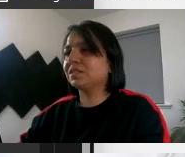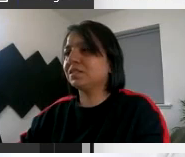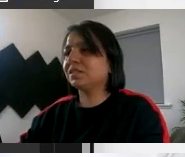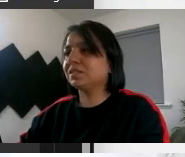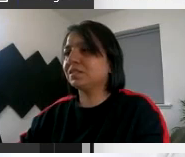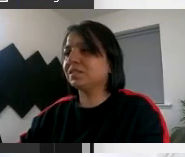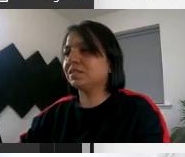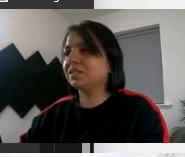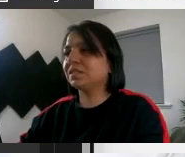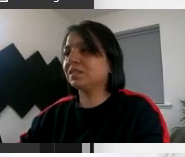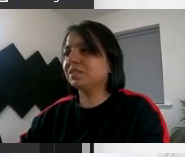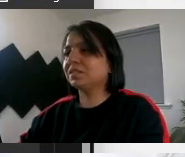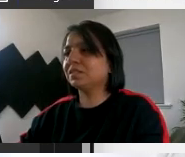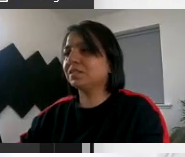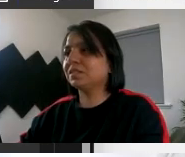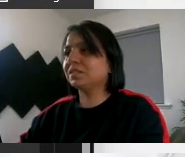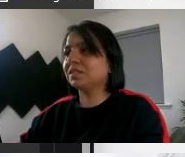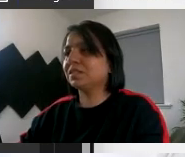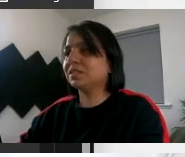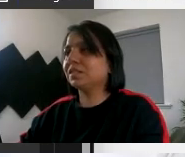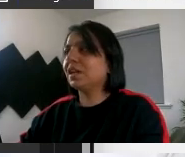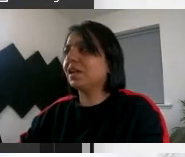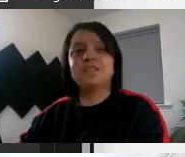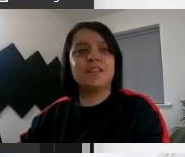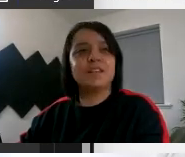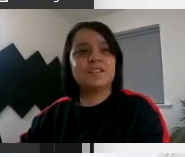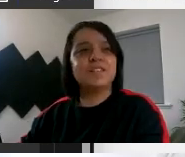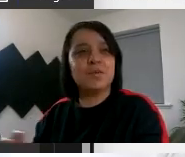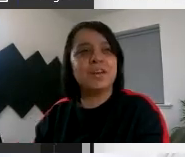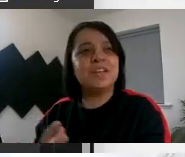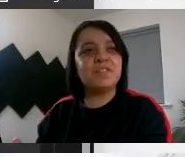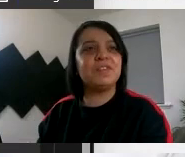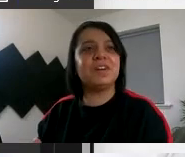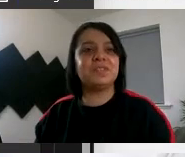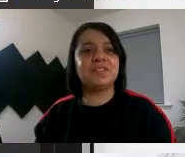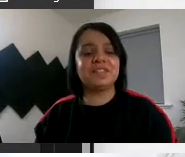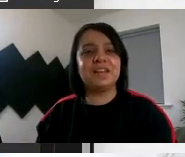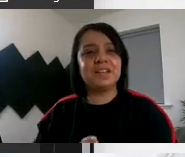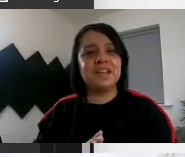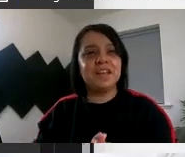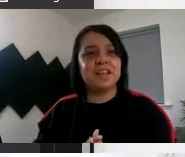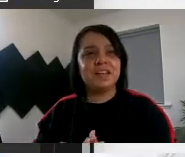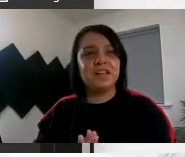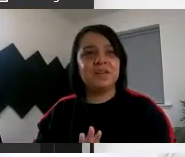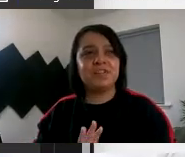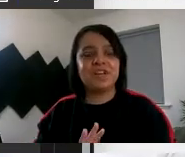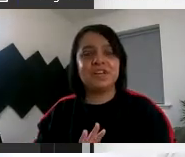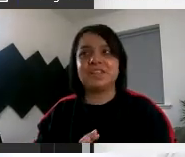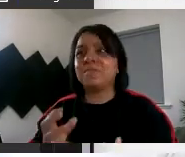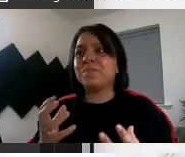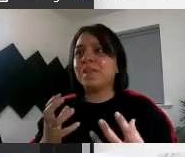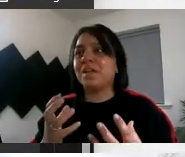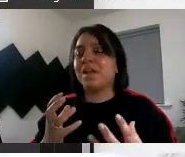collaborate and get things done. Can we just have a... See, so is that quite easy for you guys to understand with